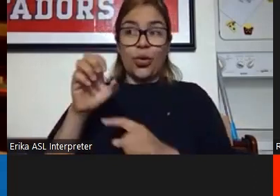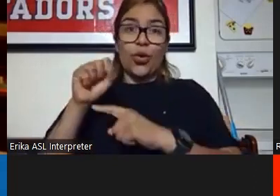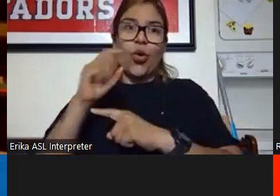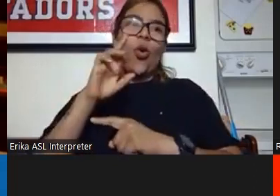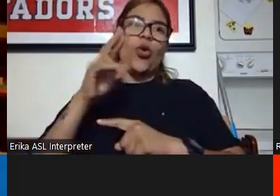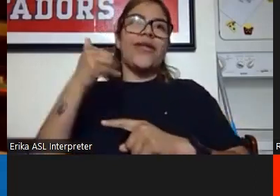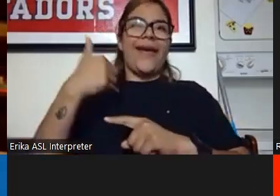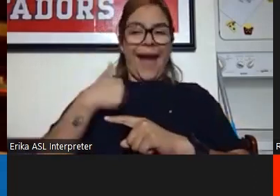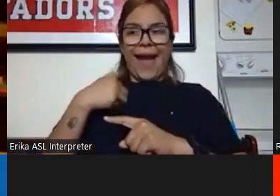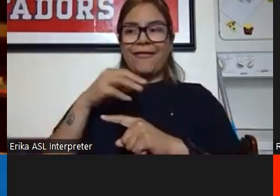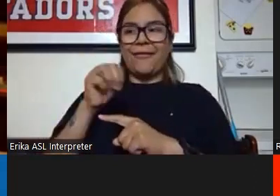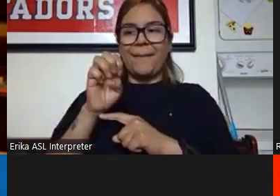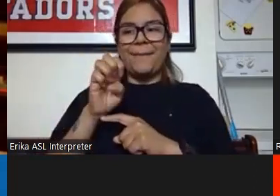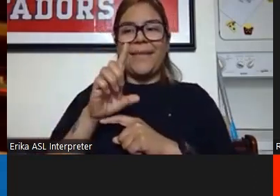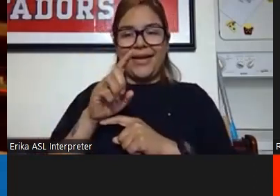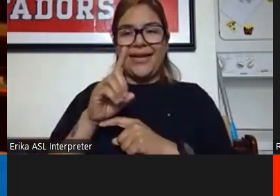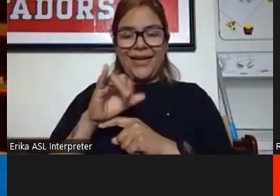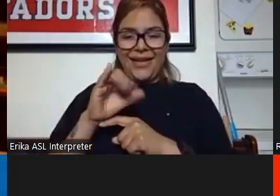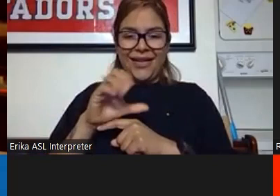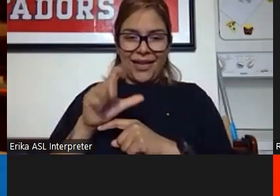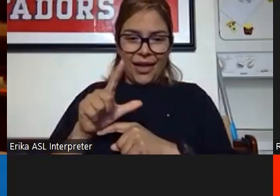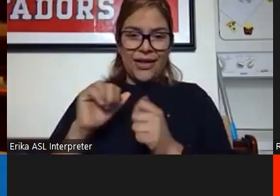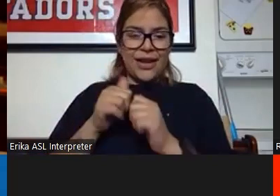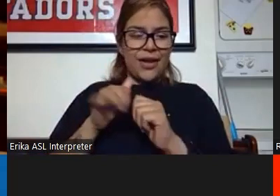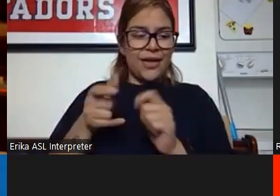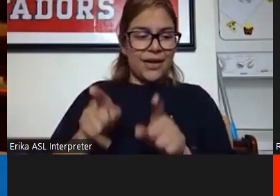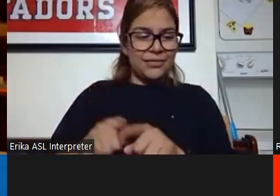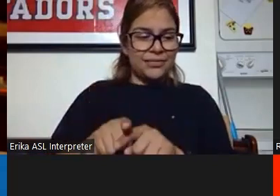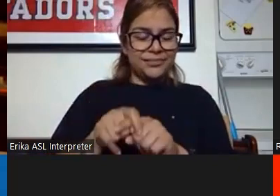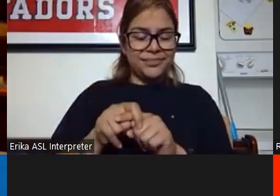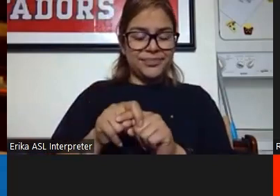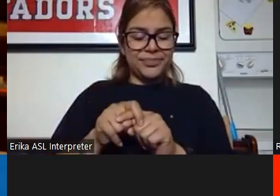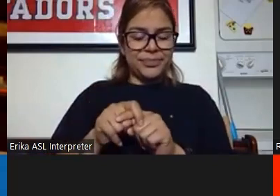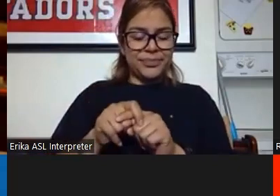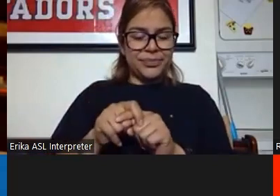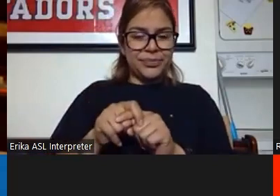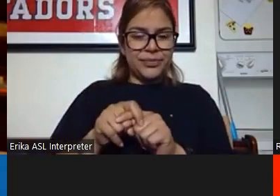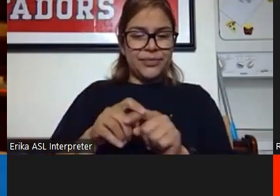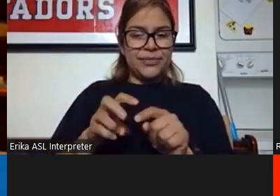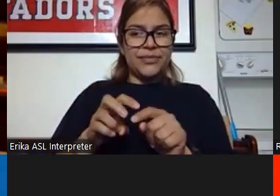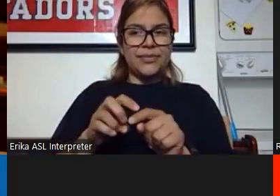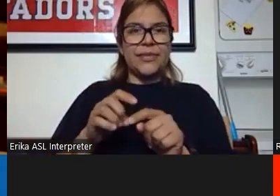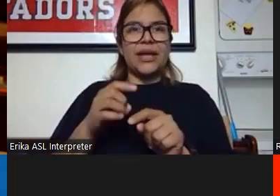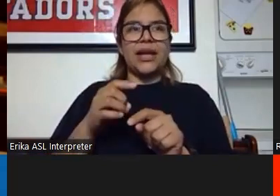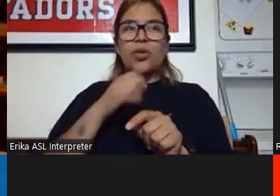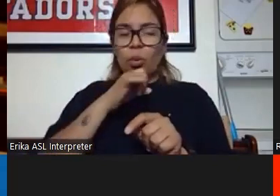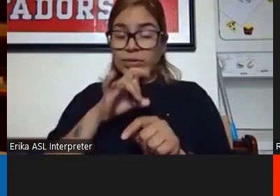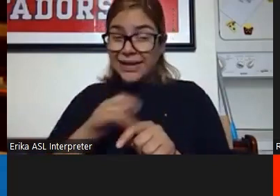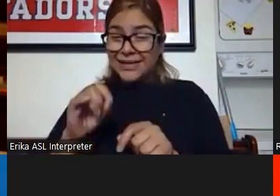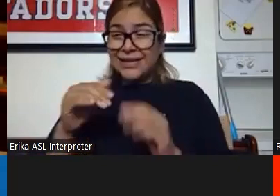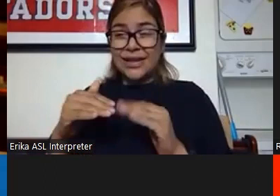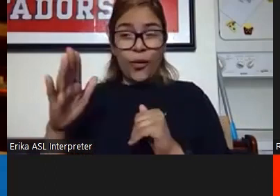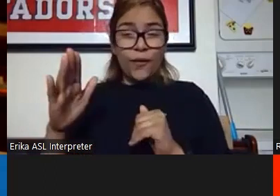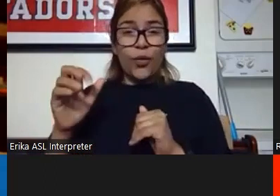underscored yesterday. So that it does include regional center people who fall in that category, and others who may